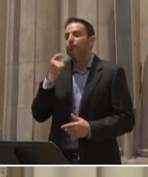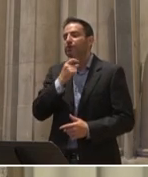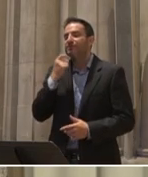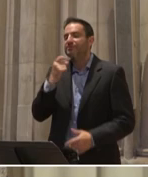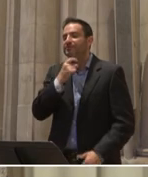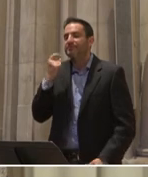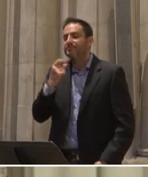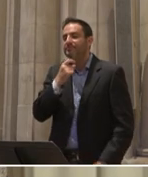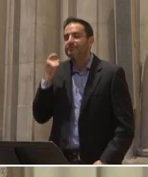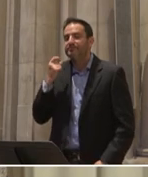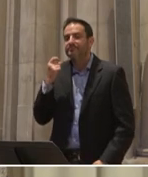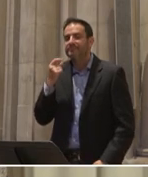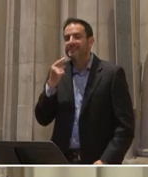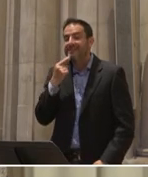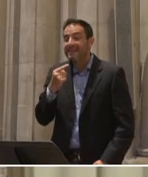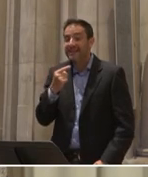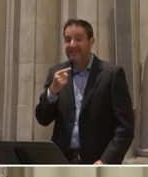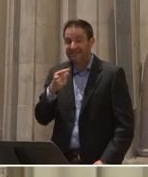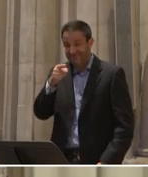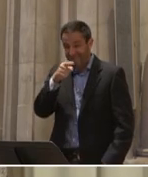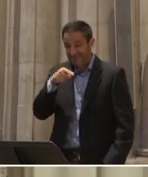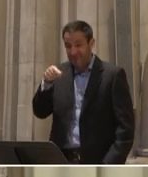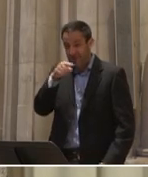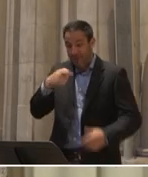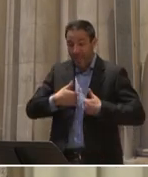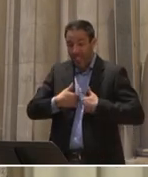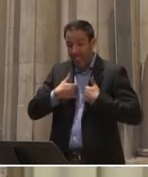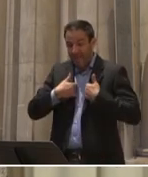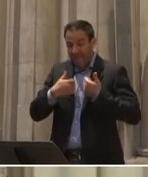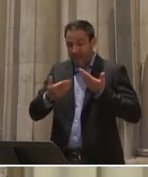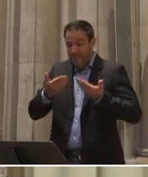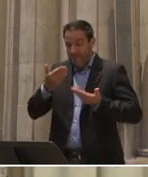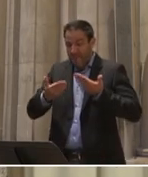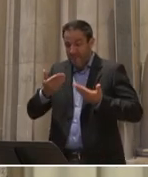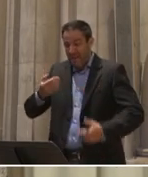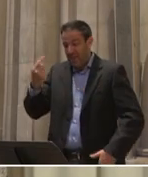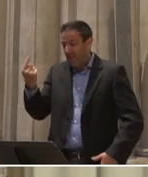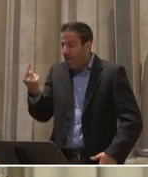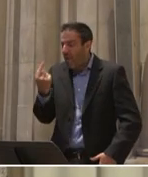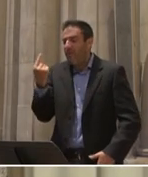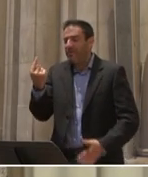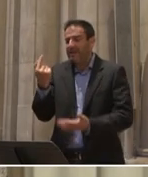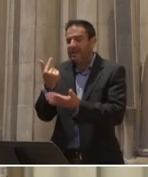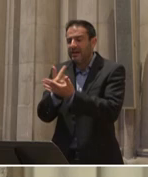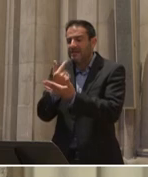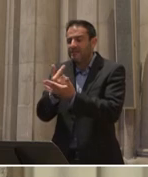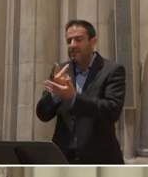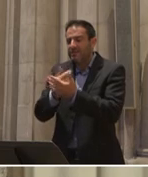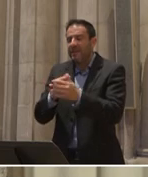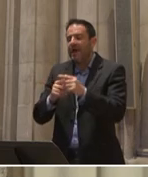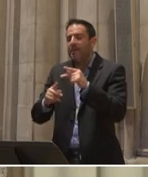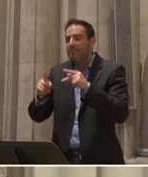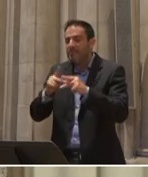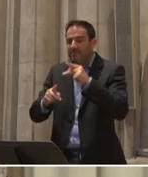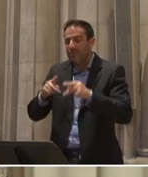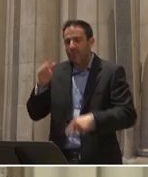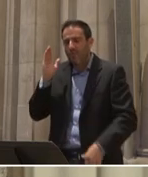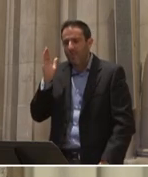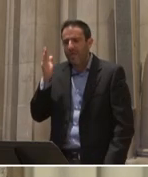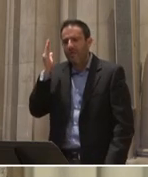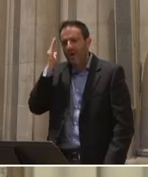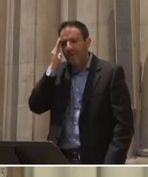charge, "Your life may be the only gospel that the people will ever know."